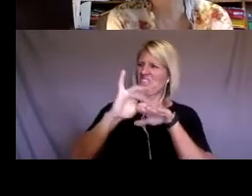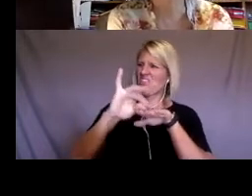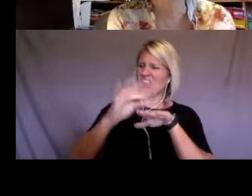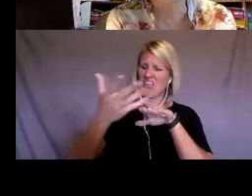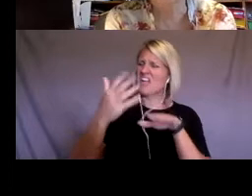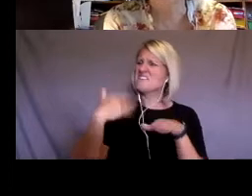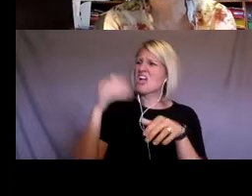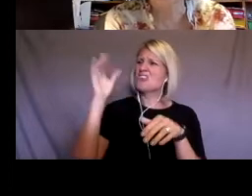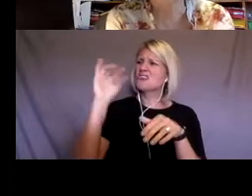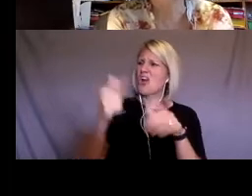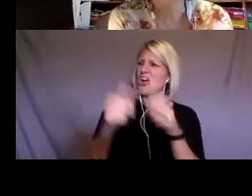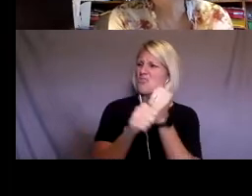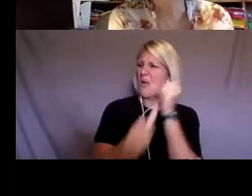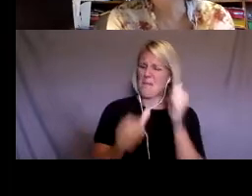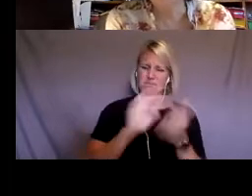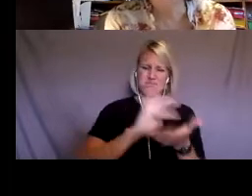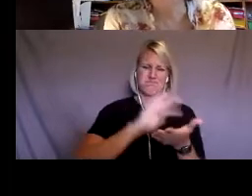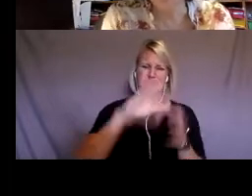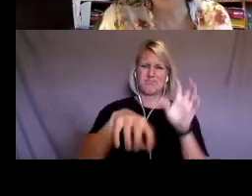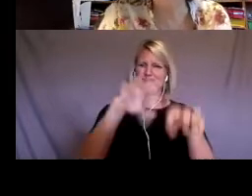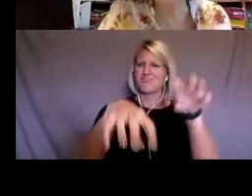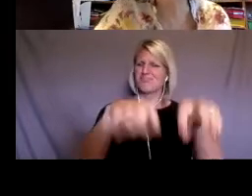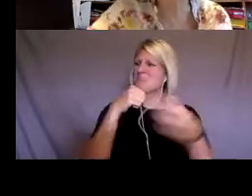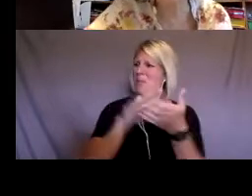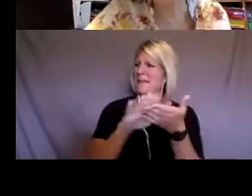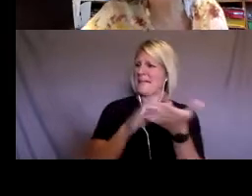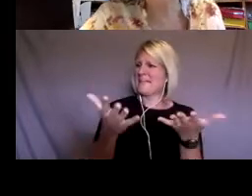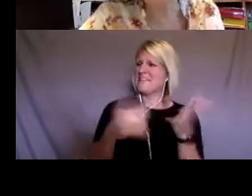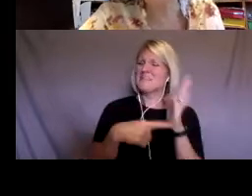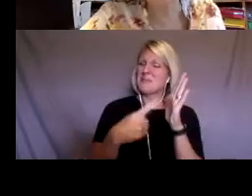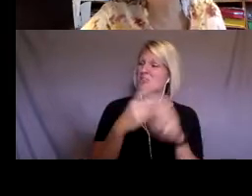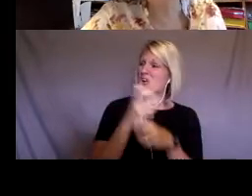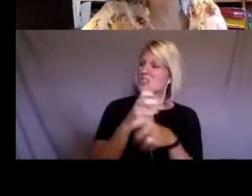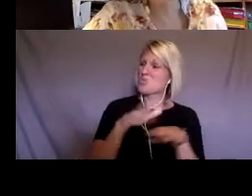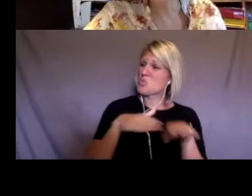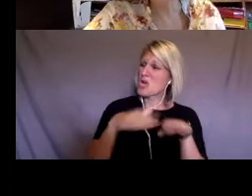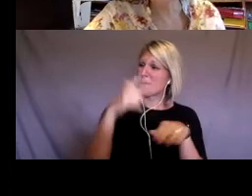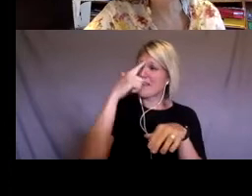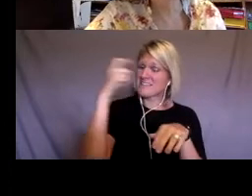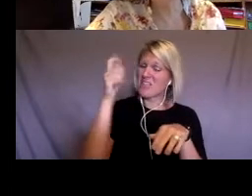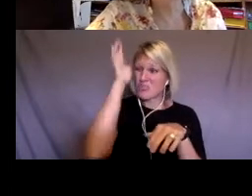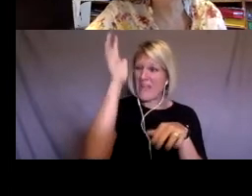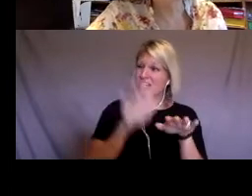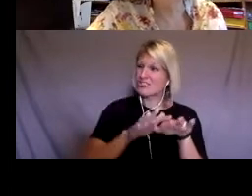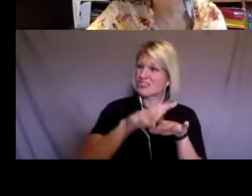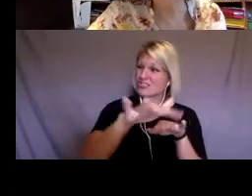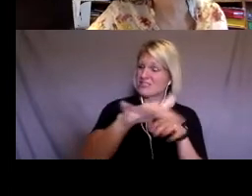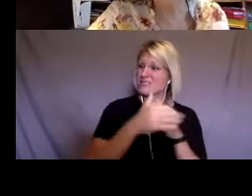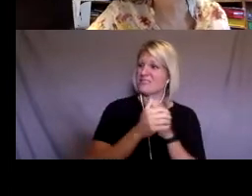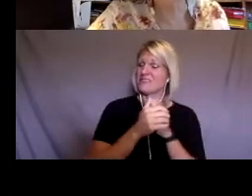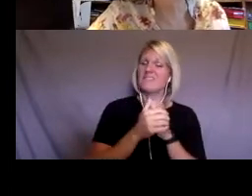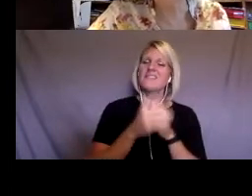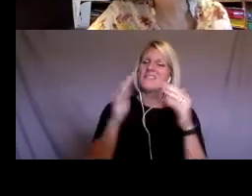that people don't clean. Sometimes it's hard to make a step because of the trash. The street is full of waste,